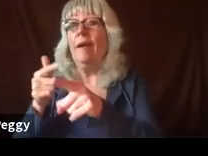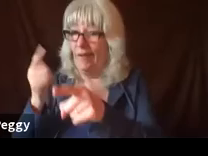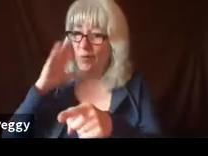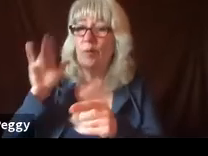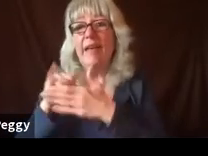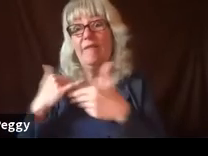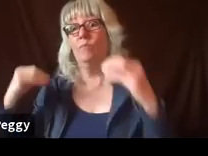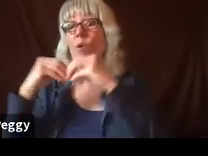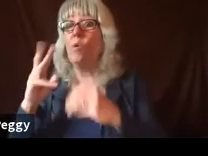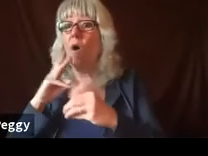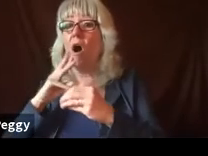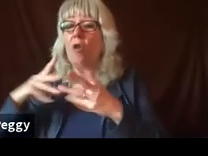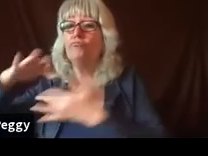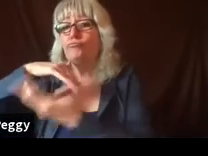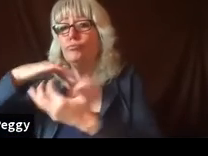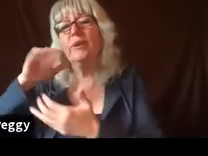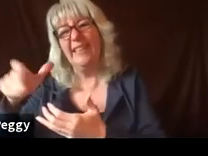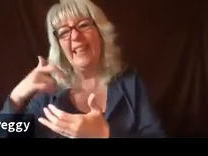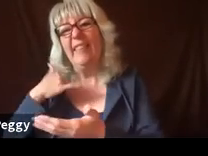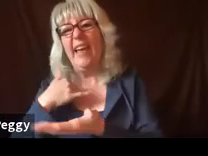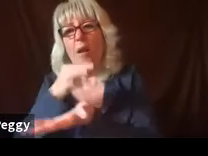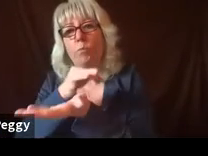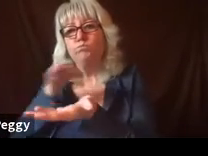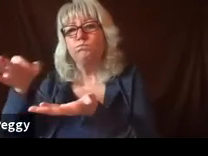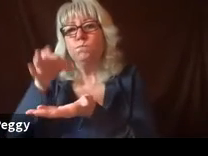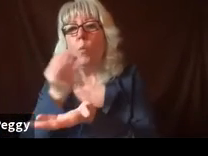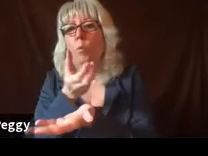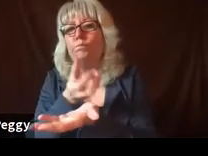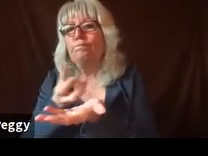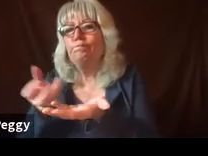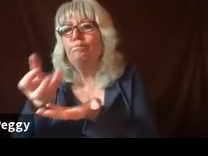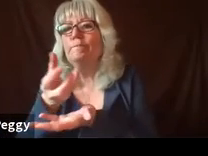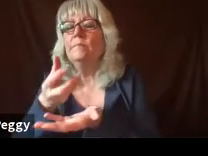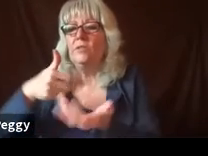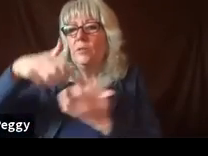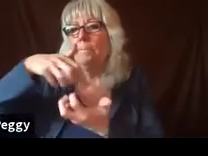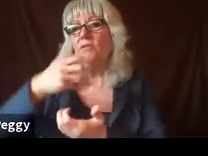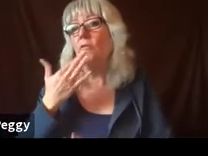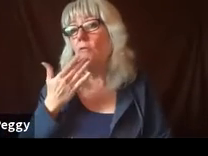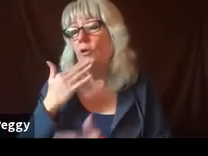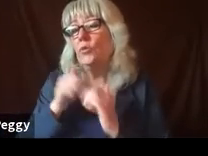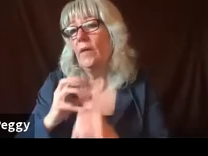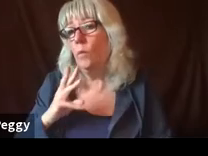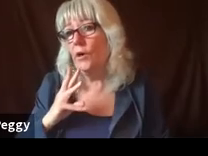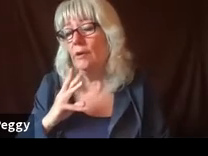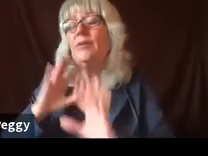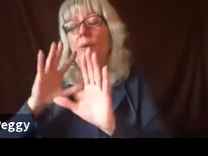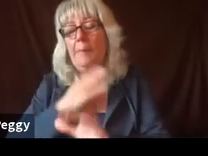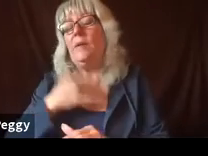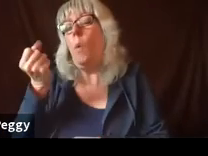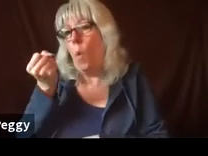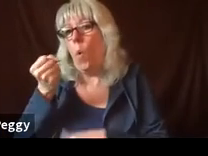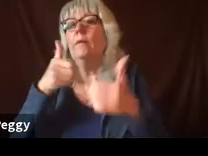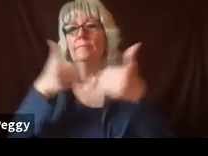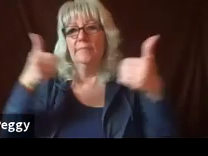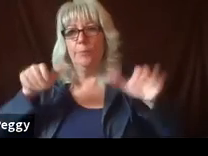got a lot more water flow. You need those little pools where you're going to put your color in and mix your colors. So please just keep those